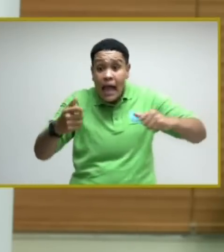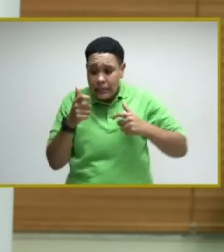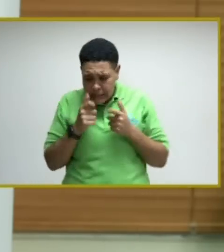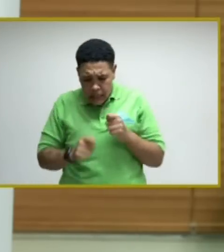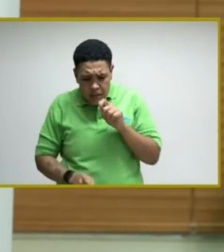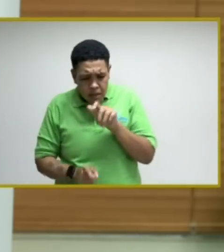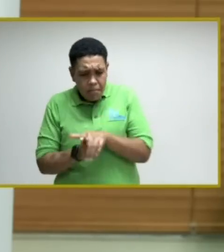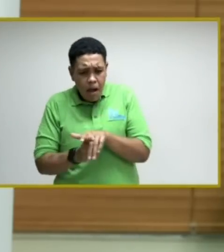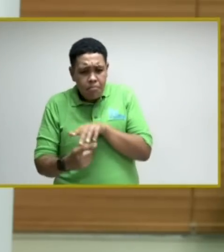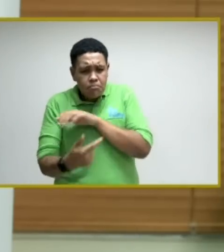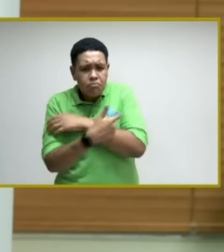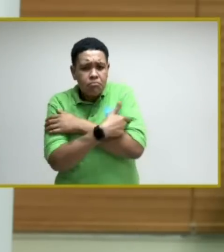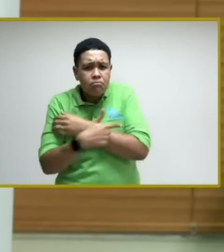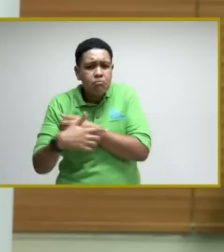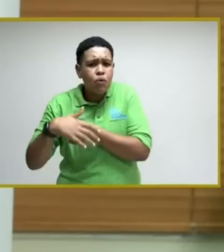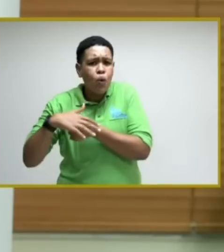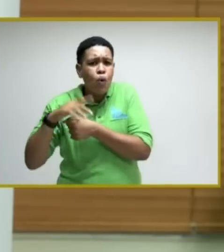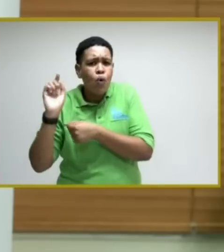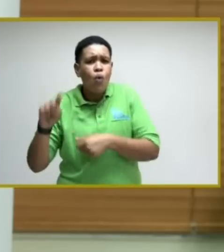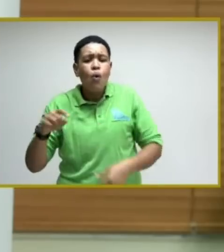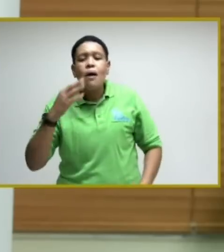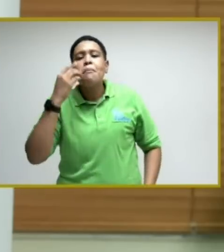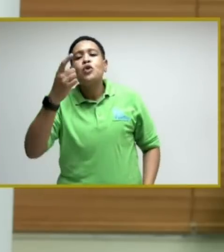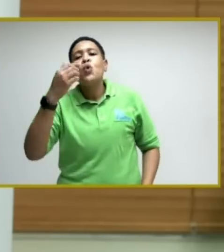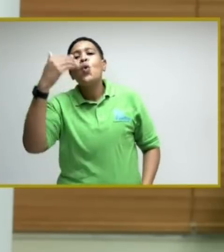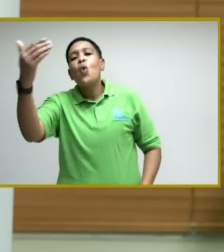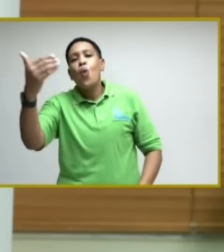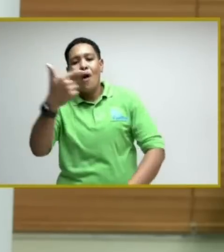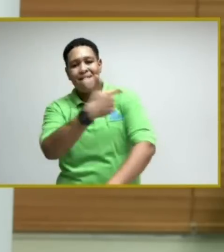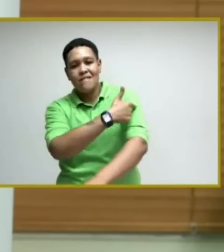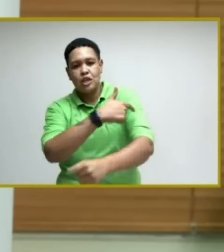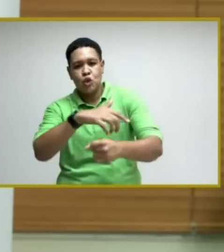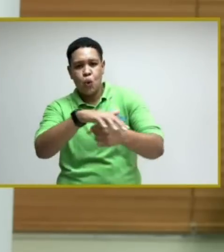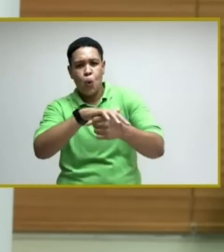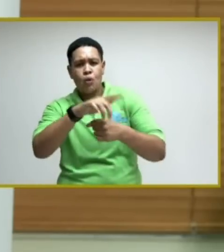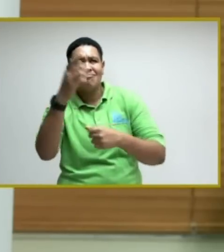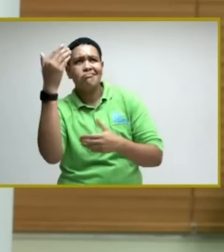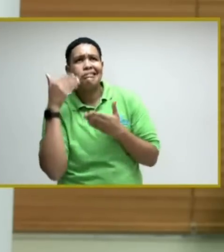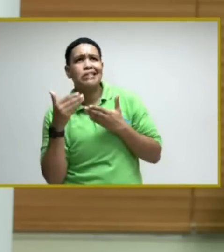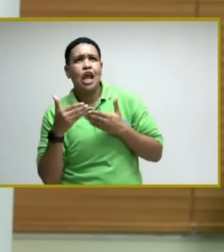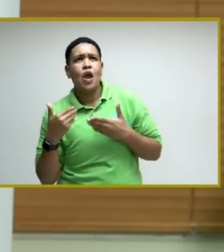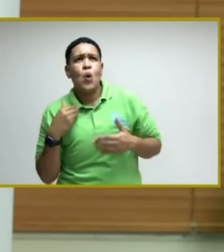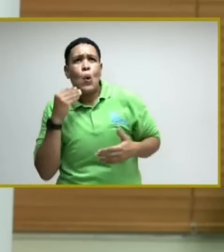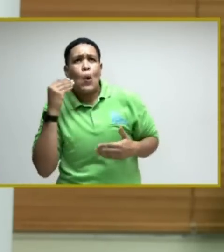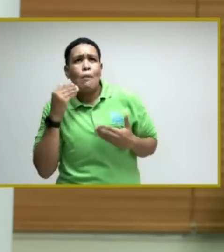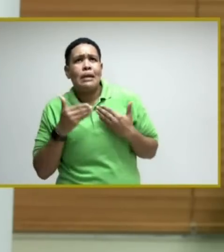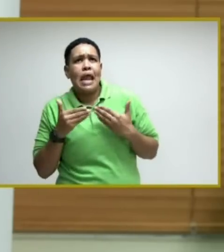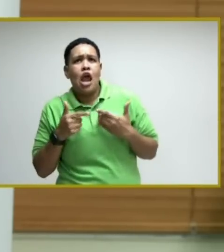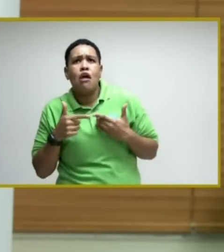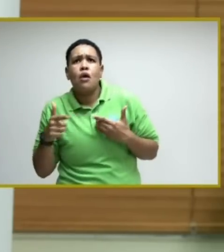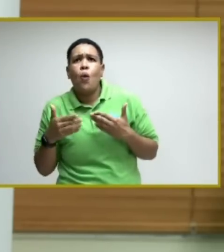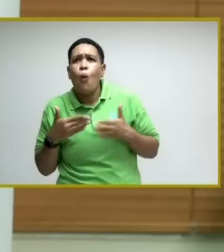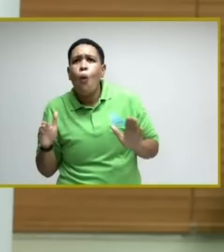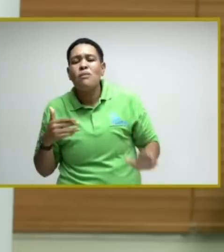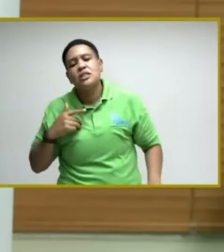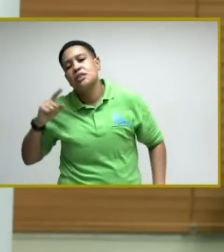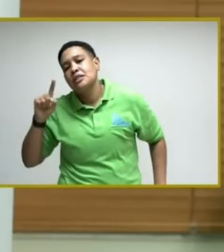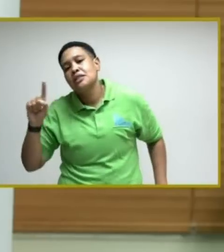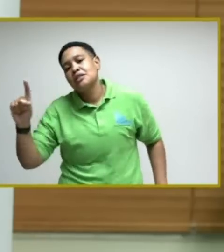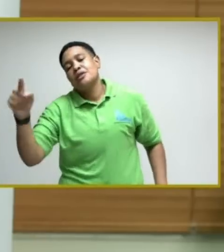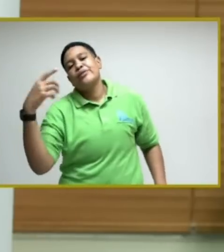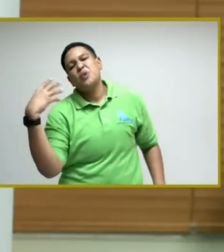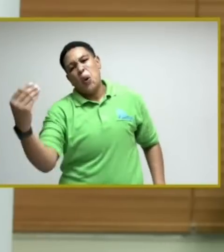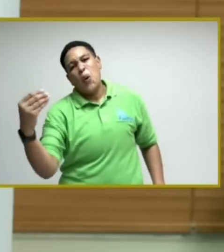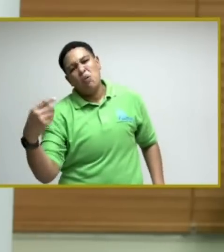received a text message, then you can go to a vaccination site that is open. And so while we